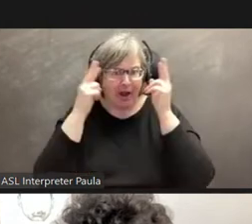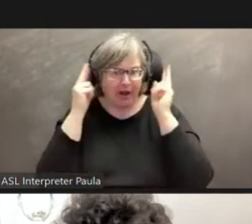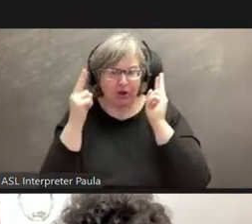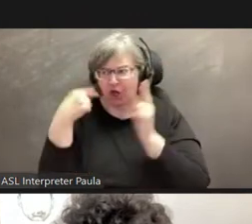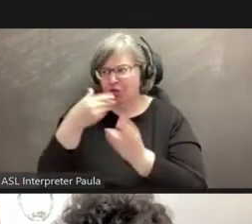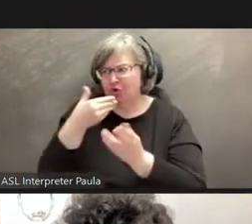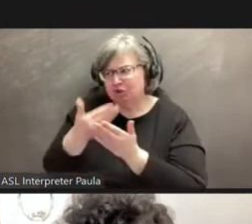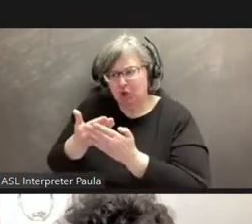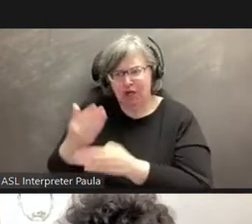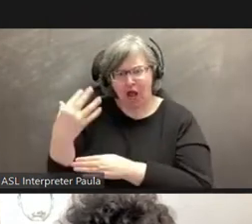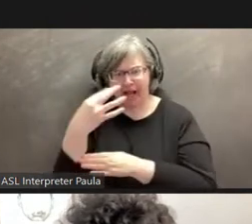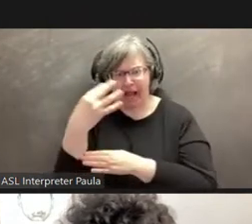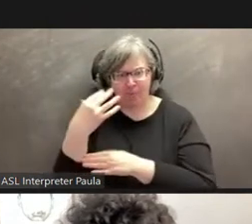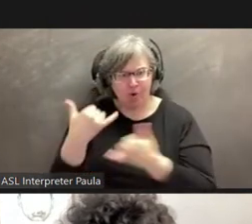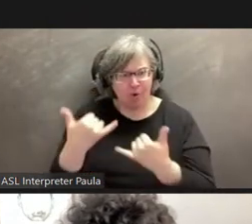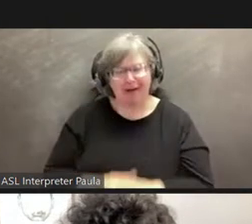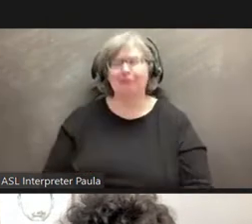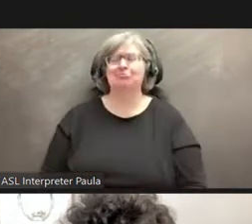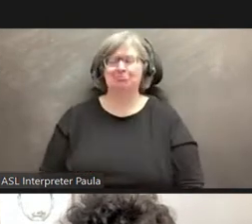camera.